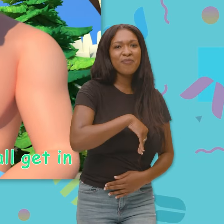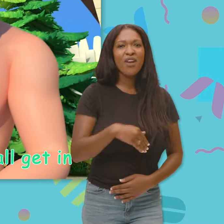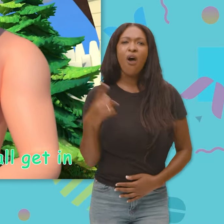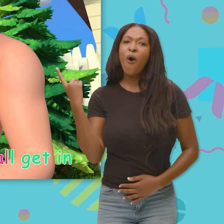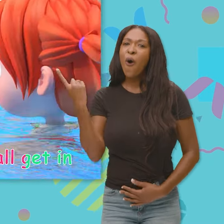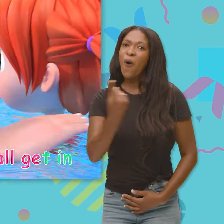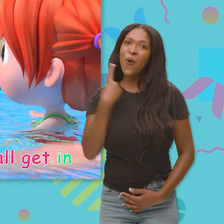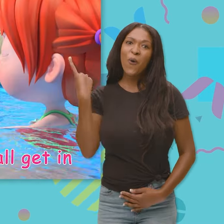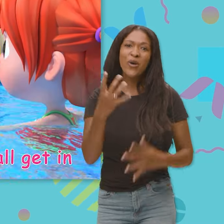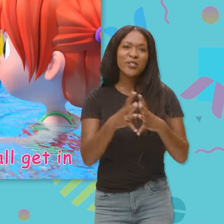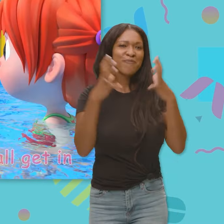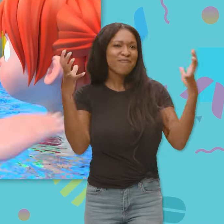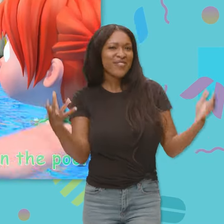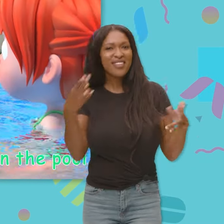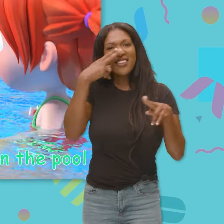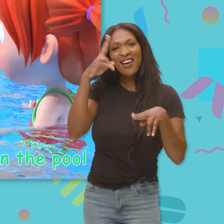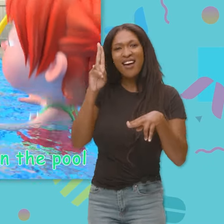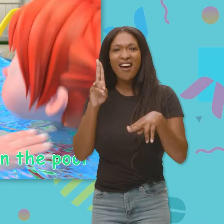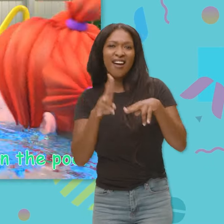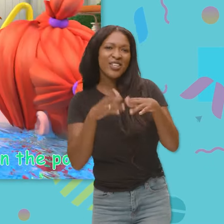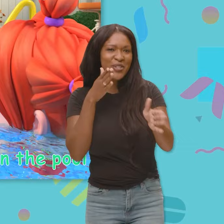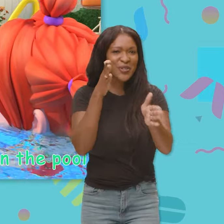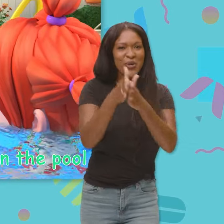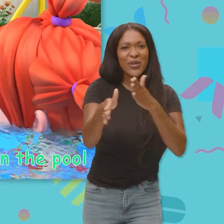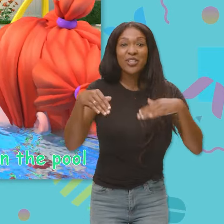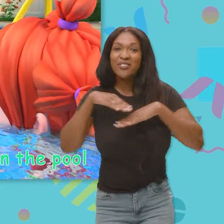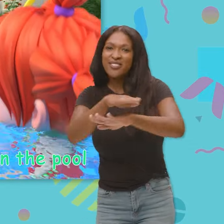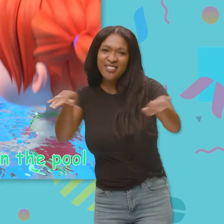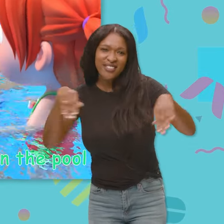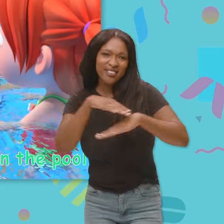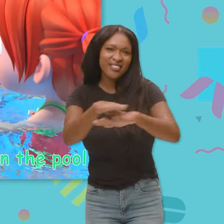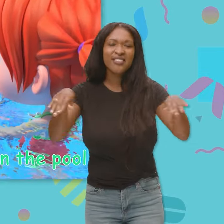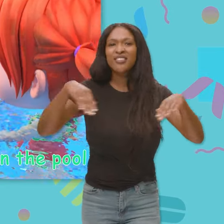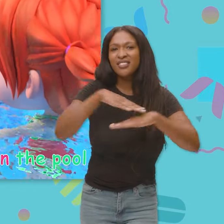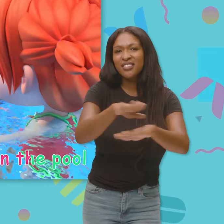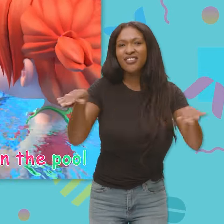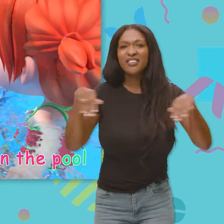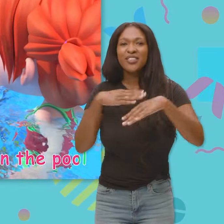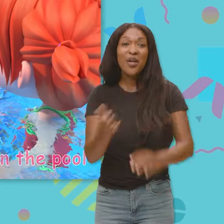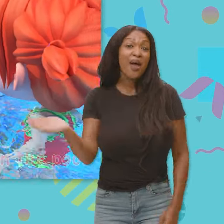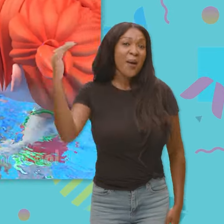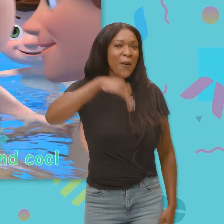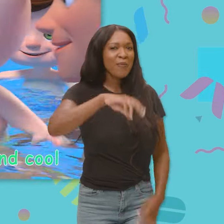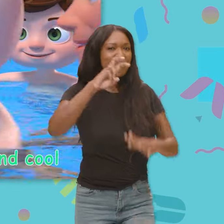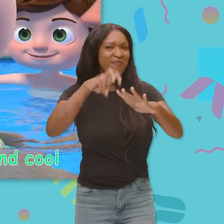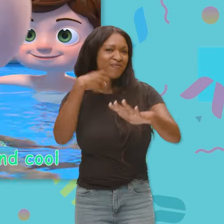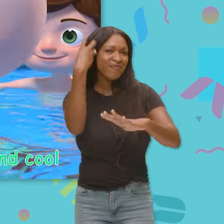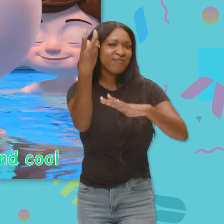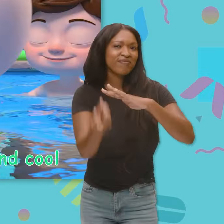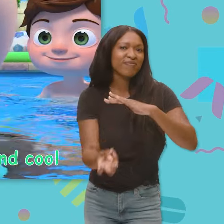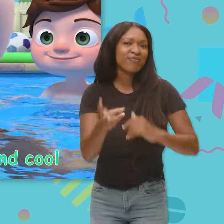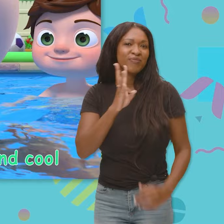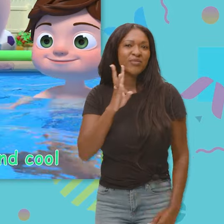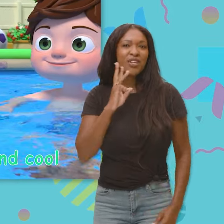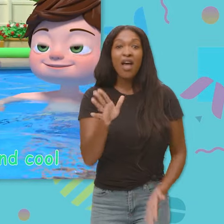come on, let's all get in It's always so much fun to go swimming in the pool So let's